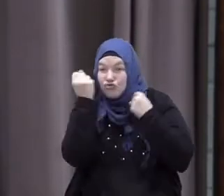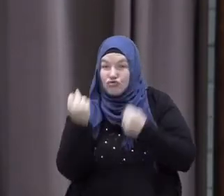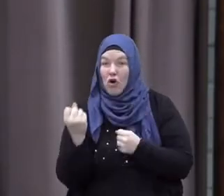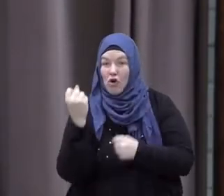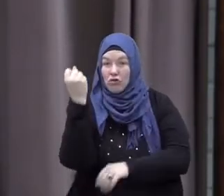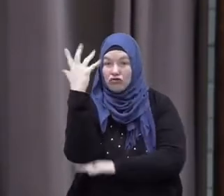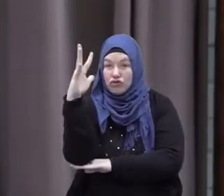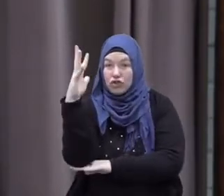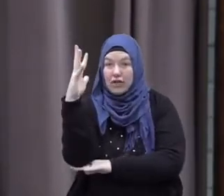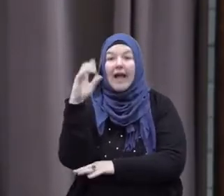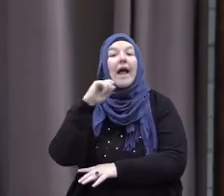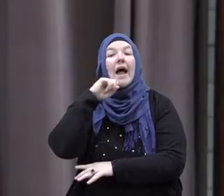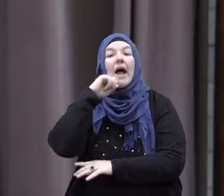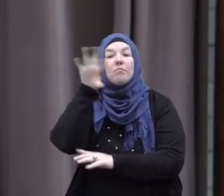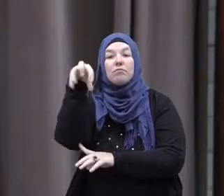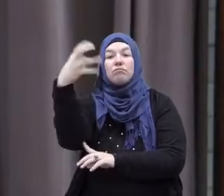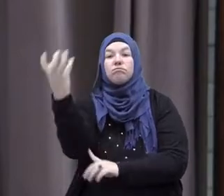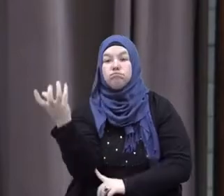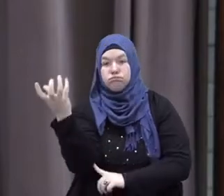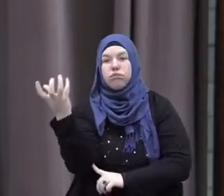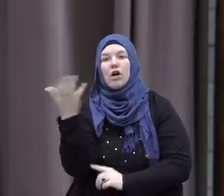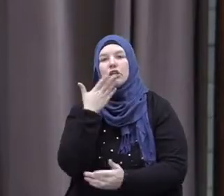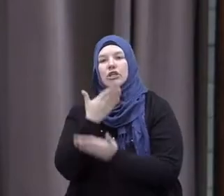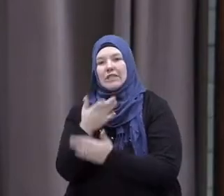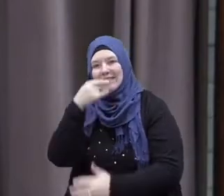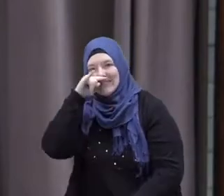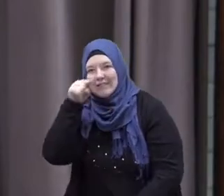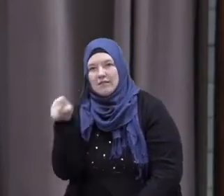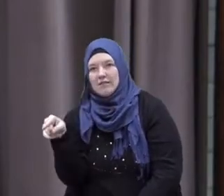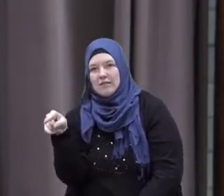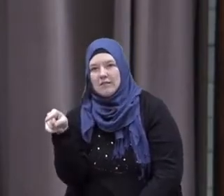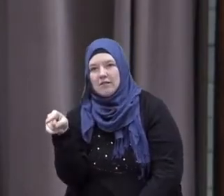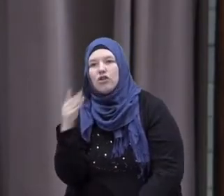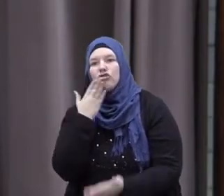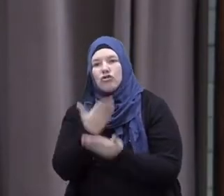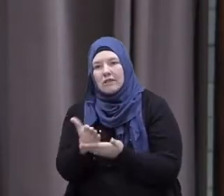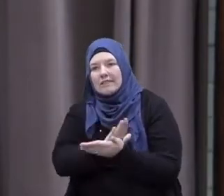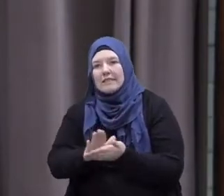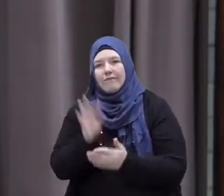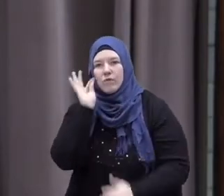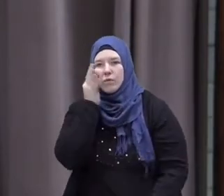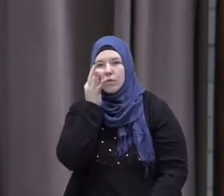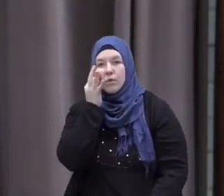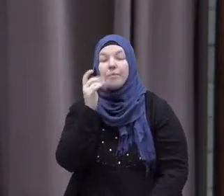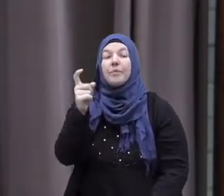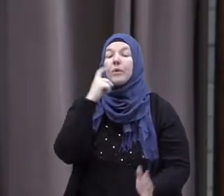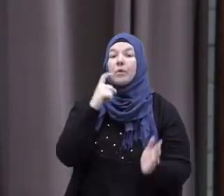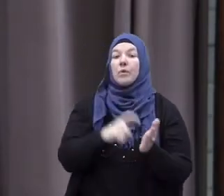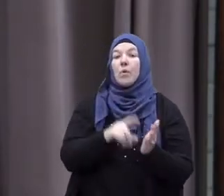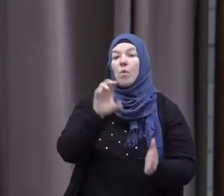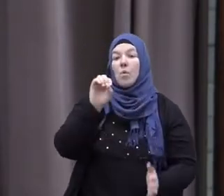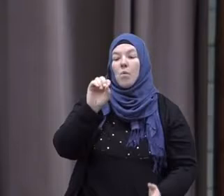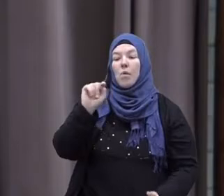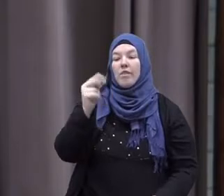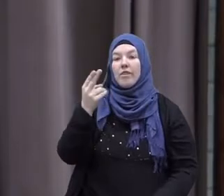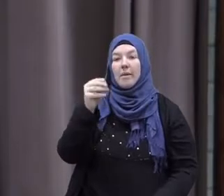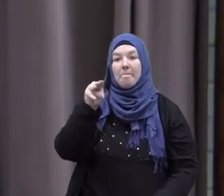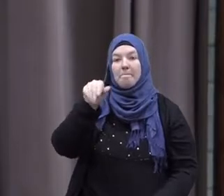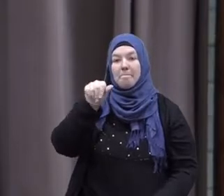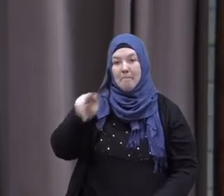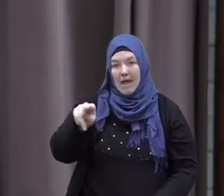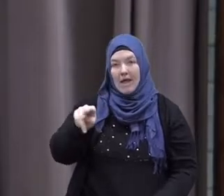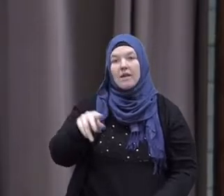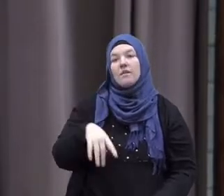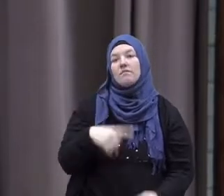role model for your children, it is difficult. You notice when Luqman was talking with his